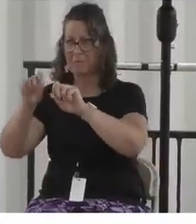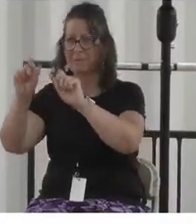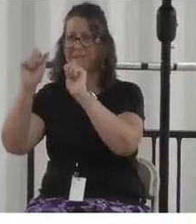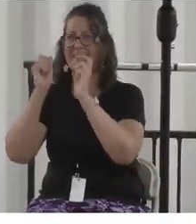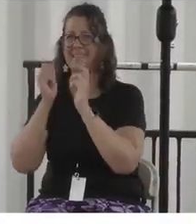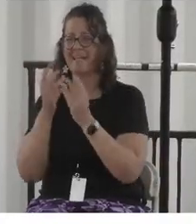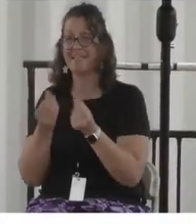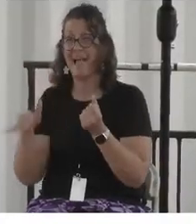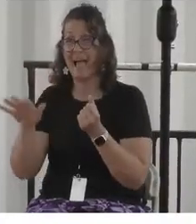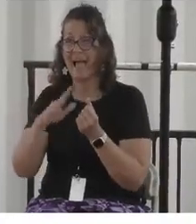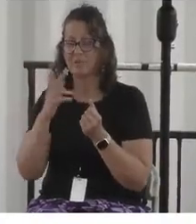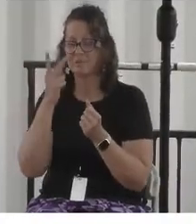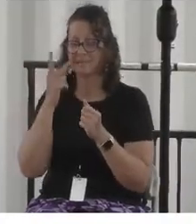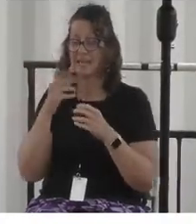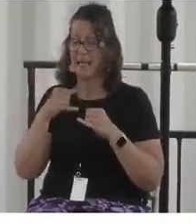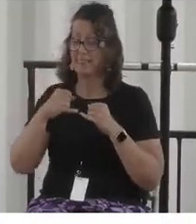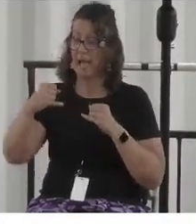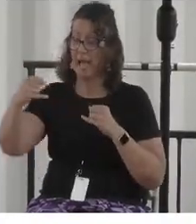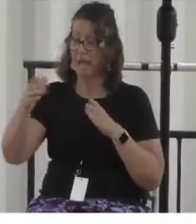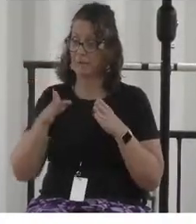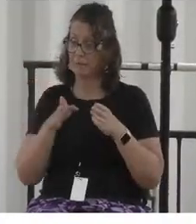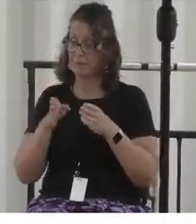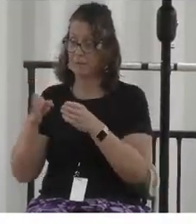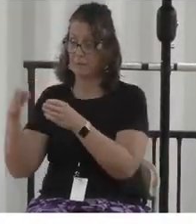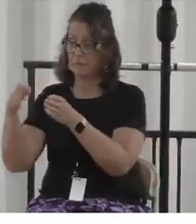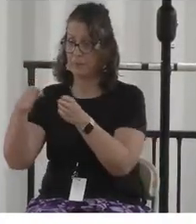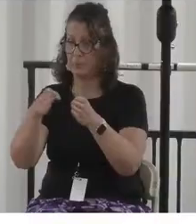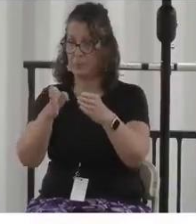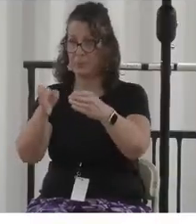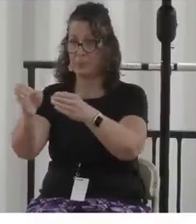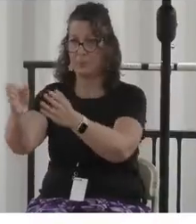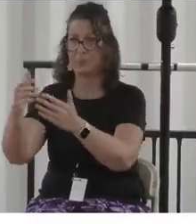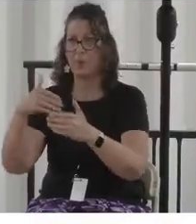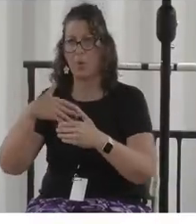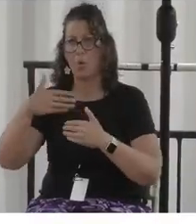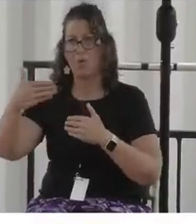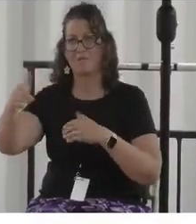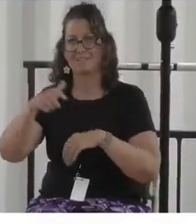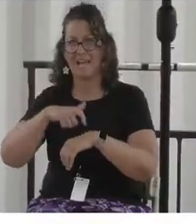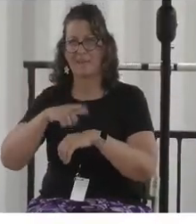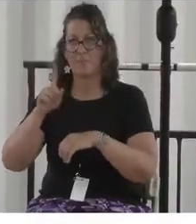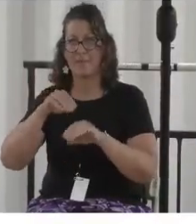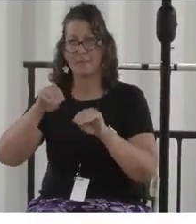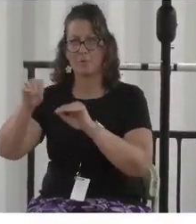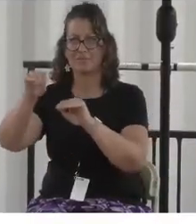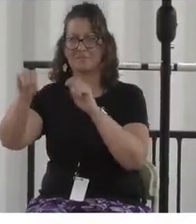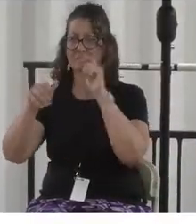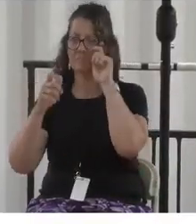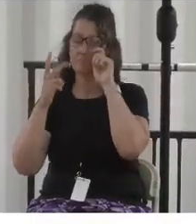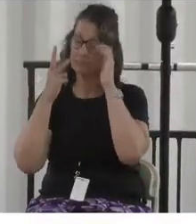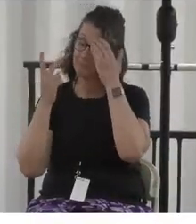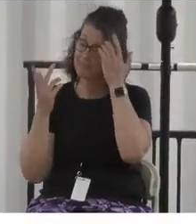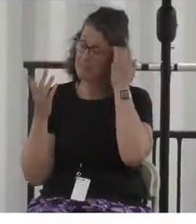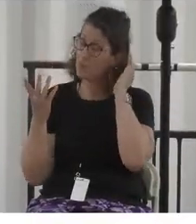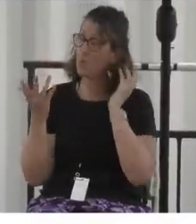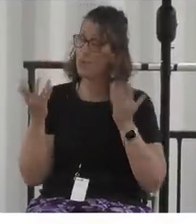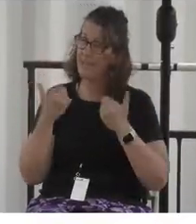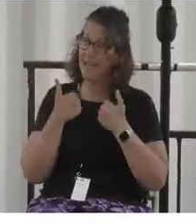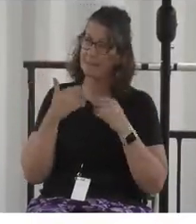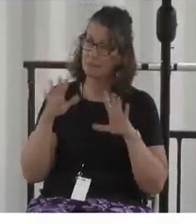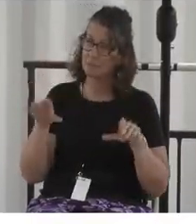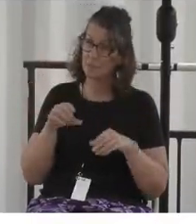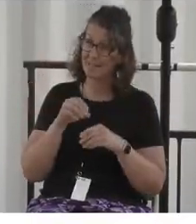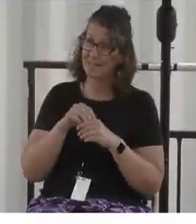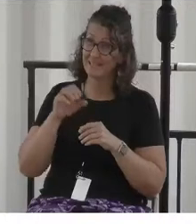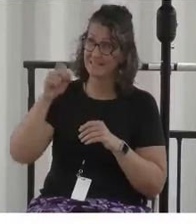see the line of where they were move over time. So any of that kind of stuff where we can actually see what the animals are doing in near real time from space